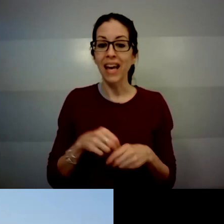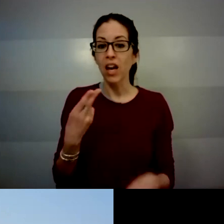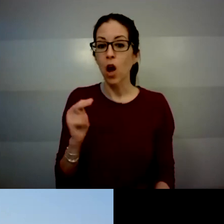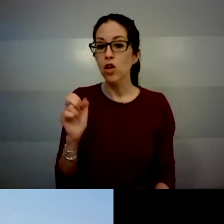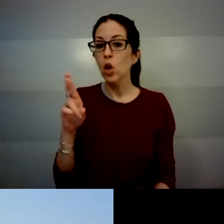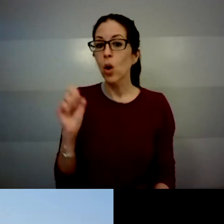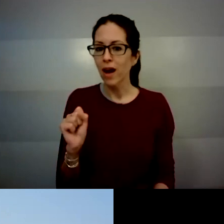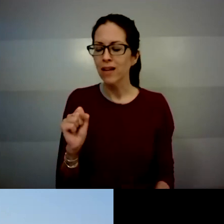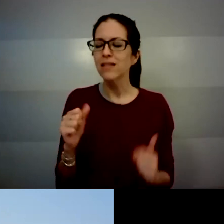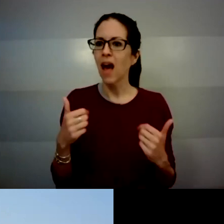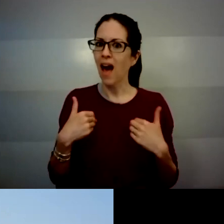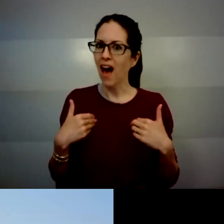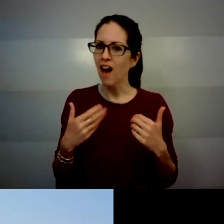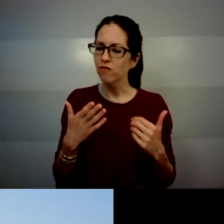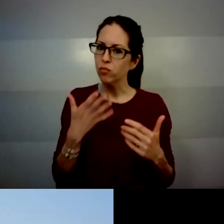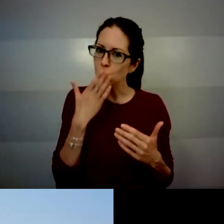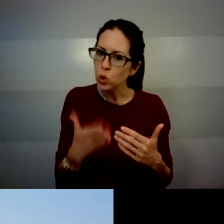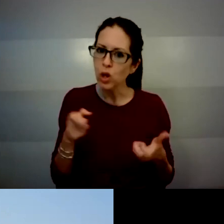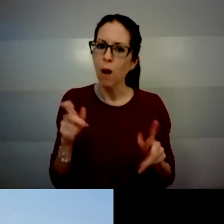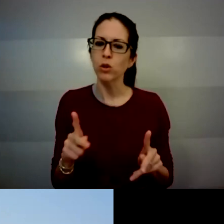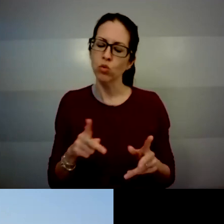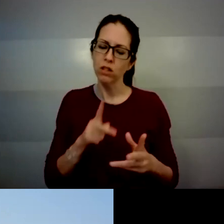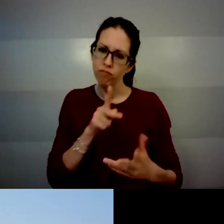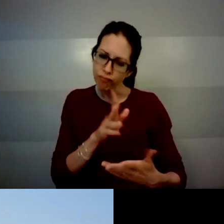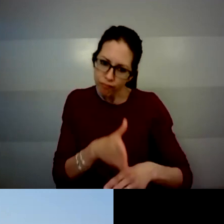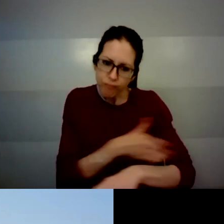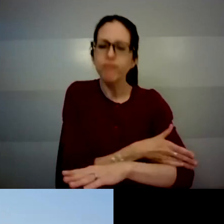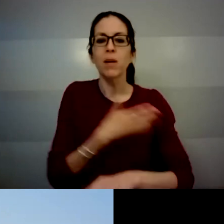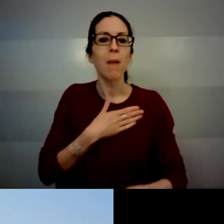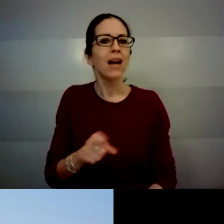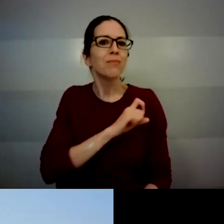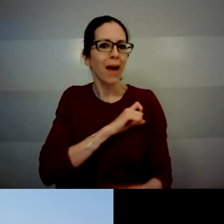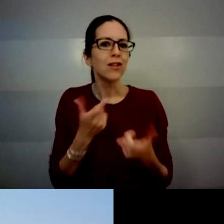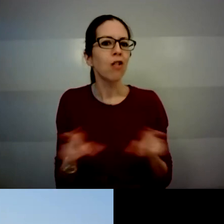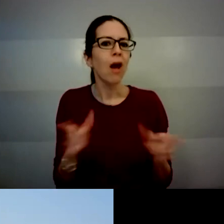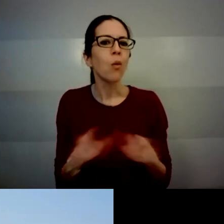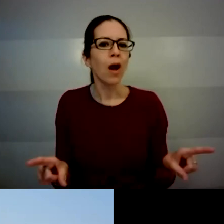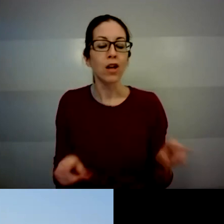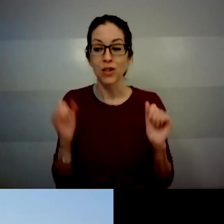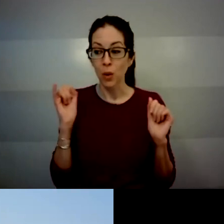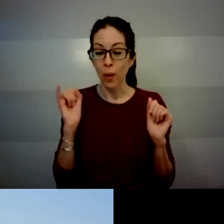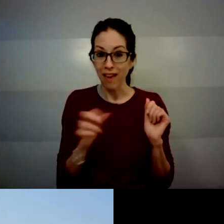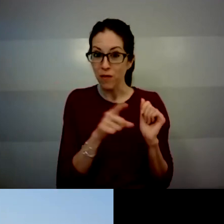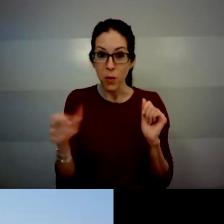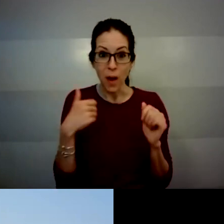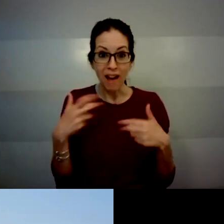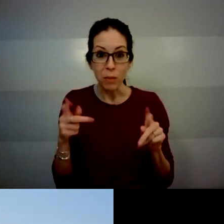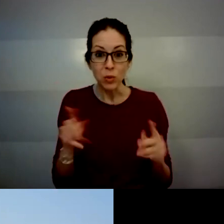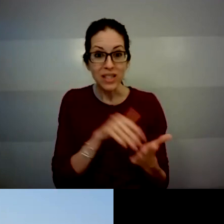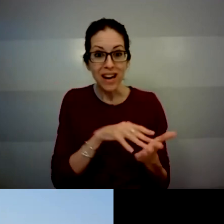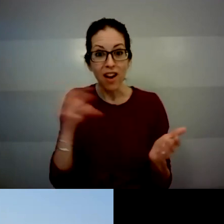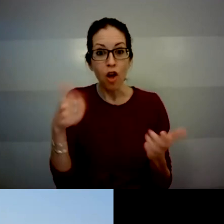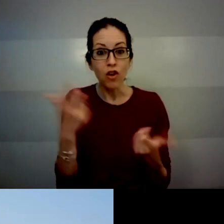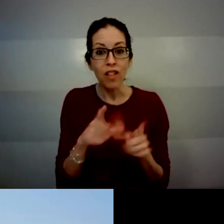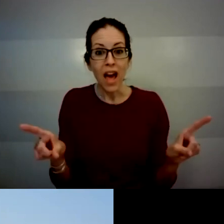to really improve my Spanish language skills. So I would say absolutely, as you have opportunities to study another